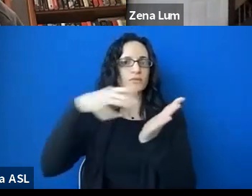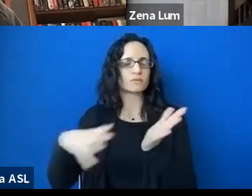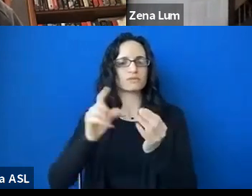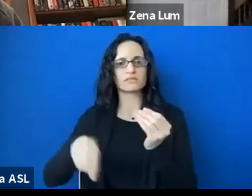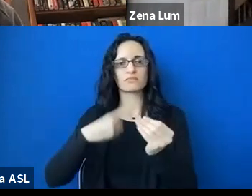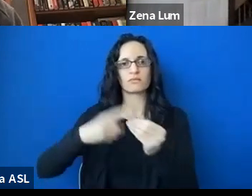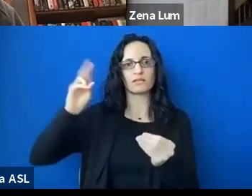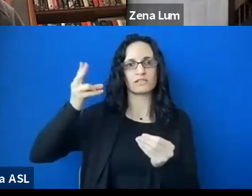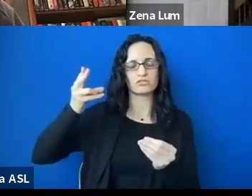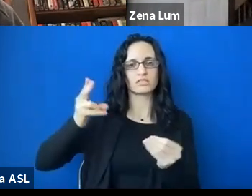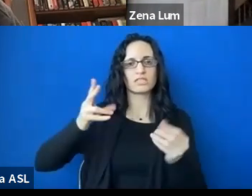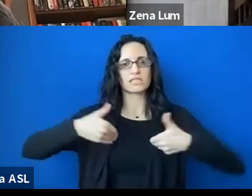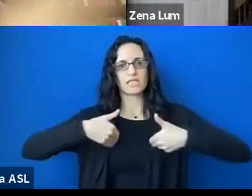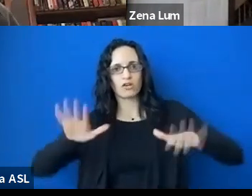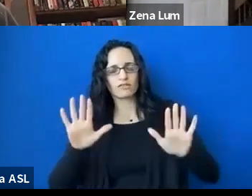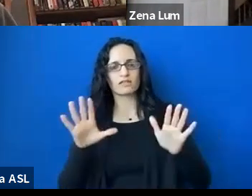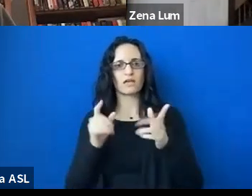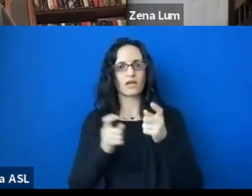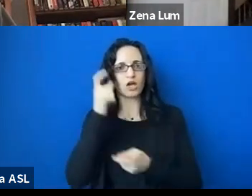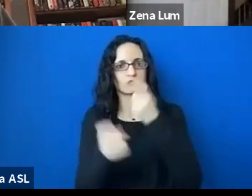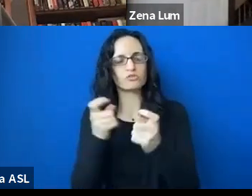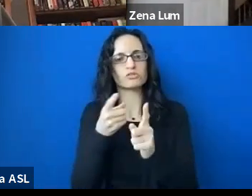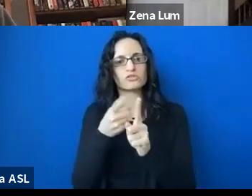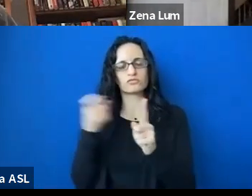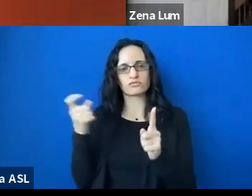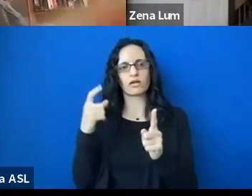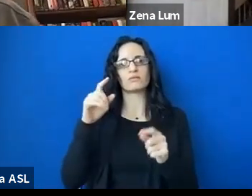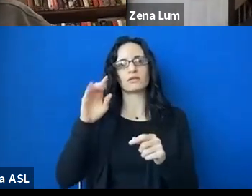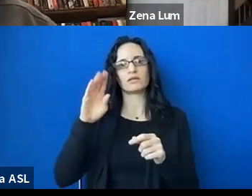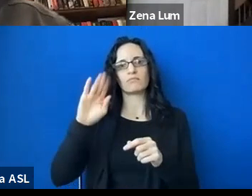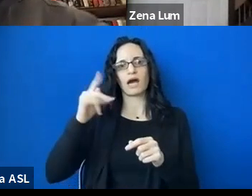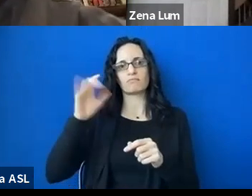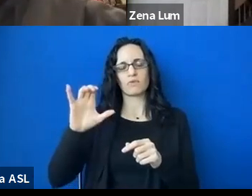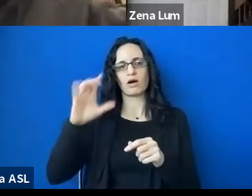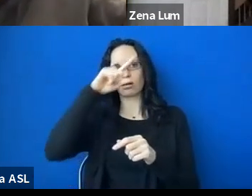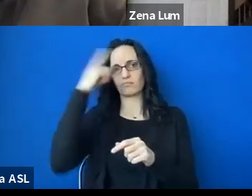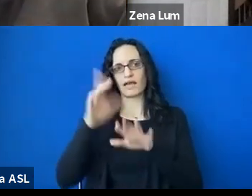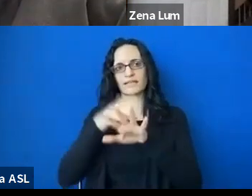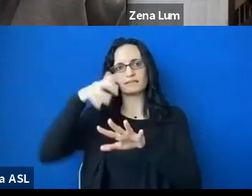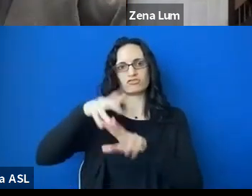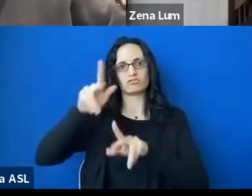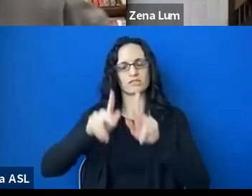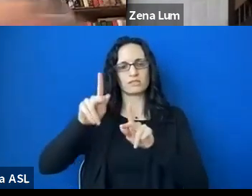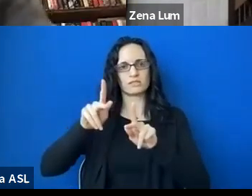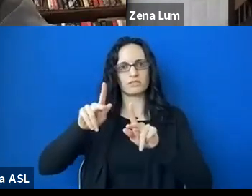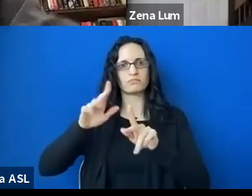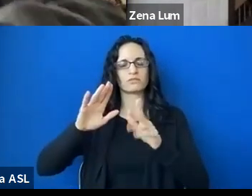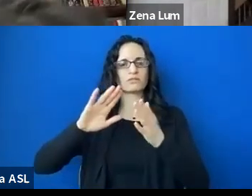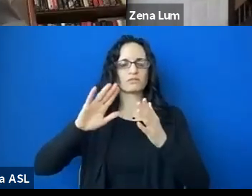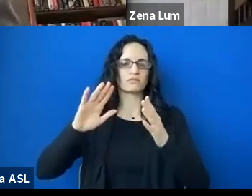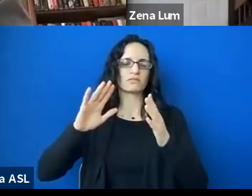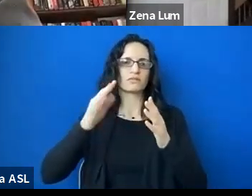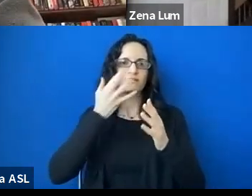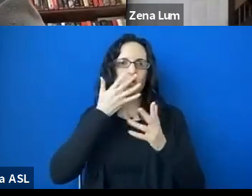history, sacrifices, and contributions of Black indigenous people of color in this country, certain people remain comfortably